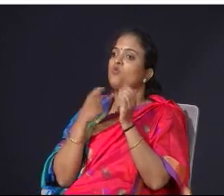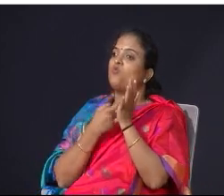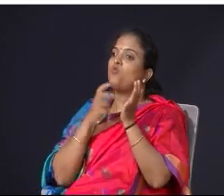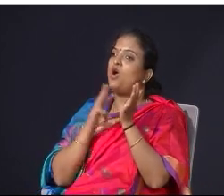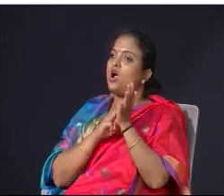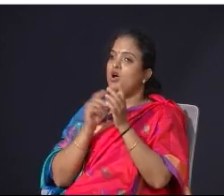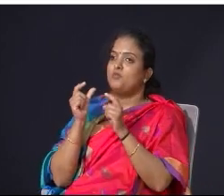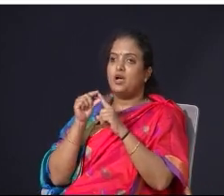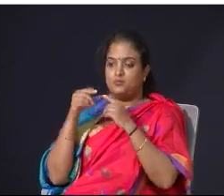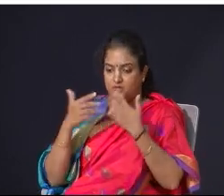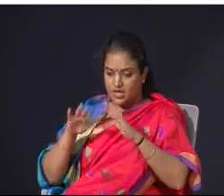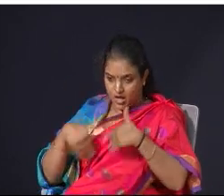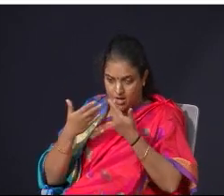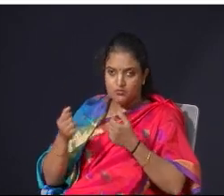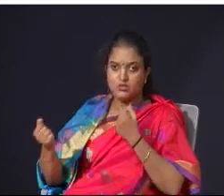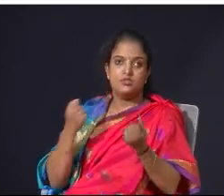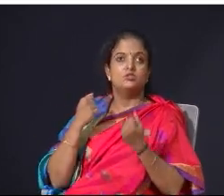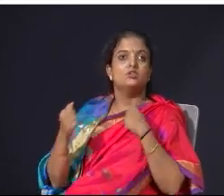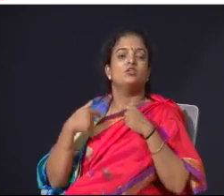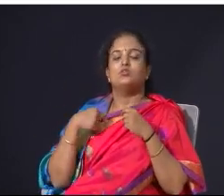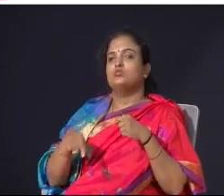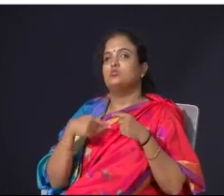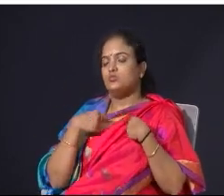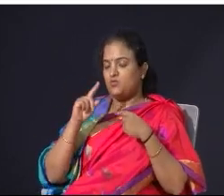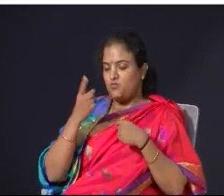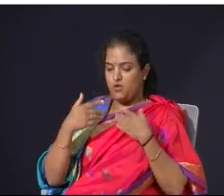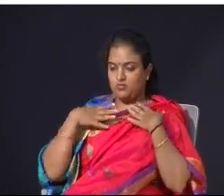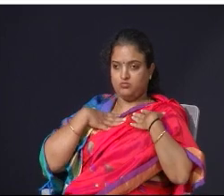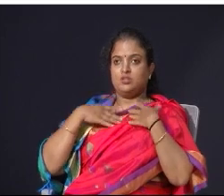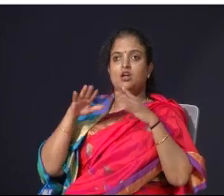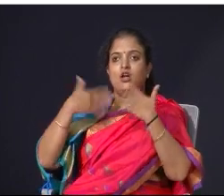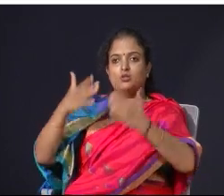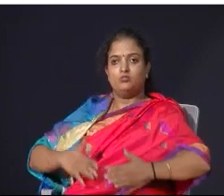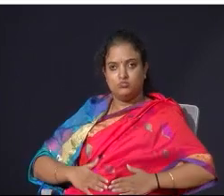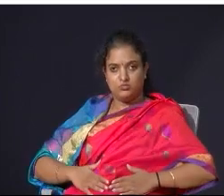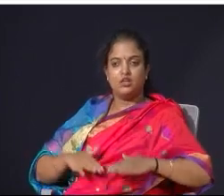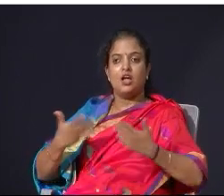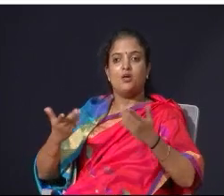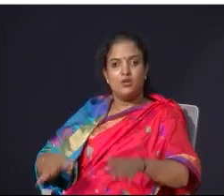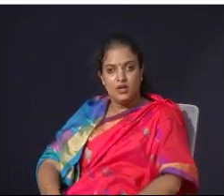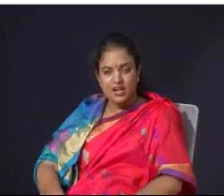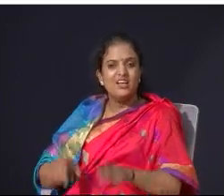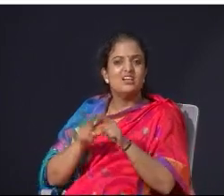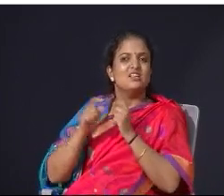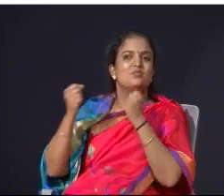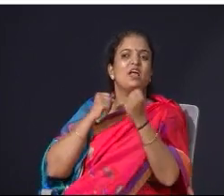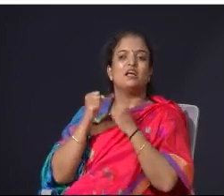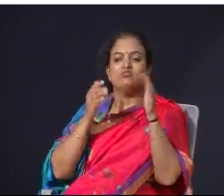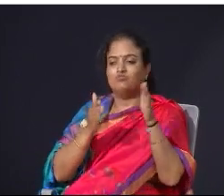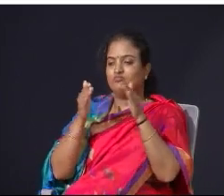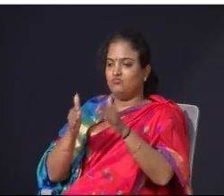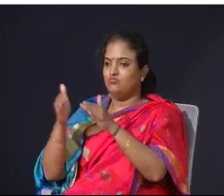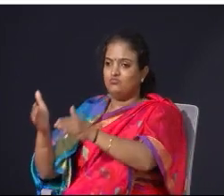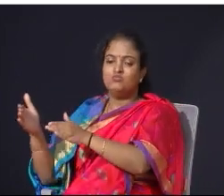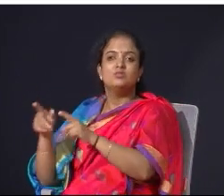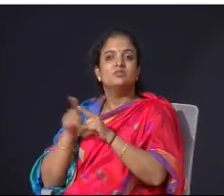No. Then we move on, today I am going to do the upper body, today I am going to do the lower body, right? So we are then developing